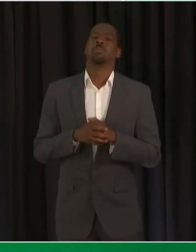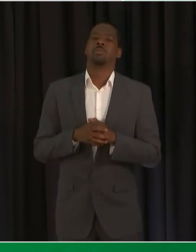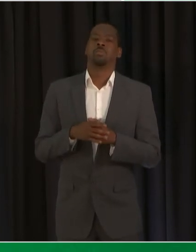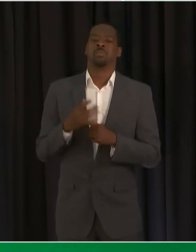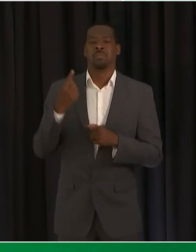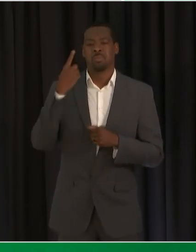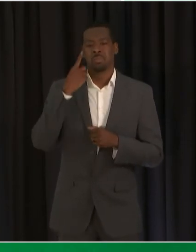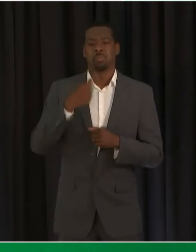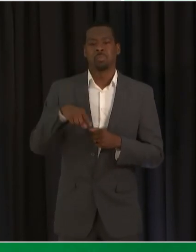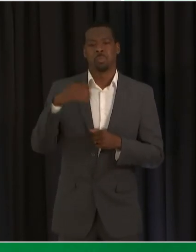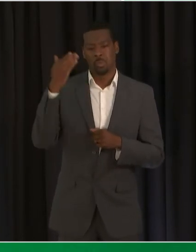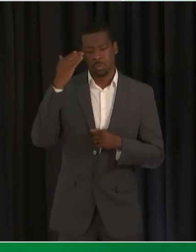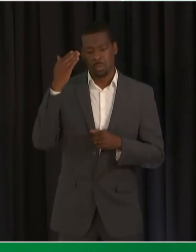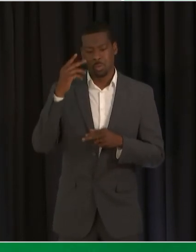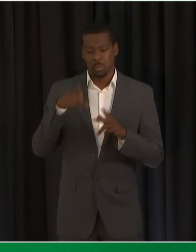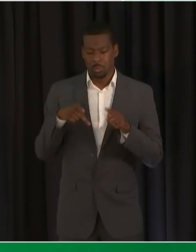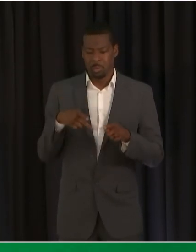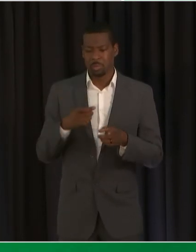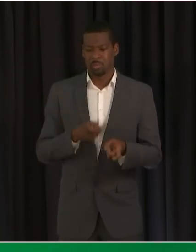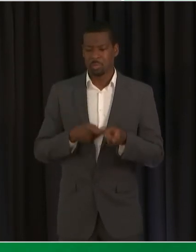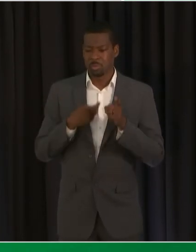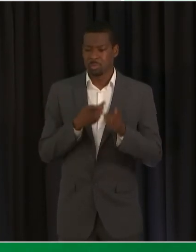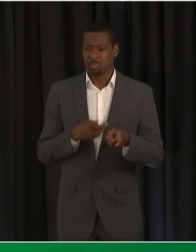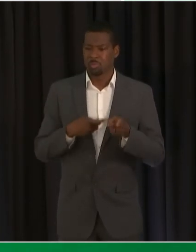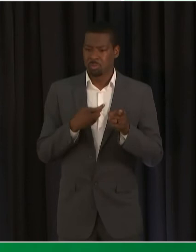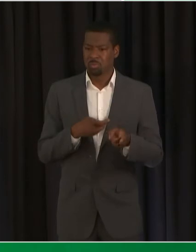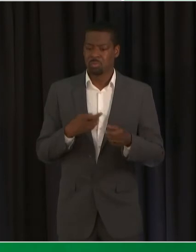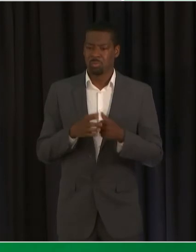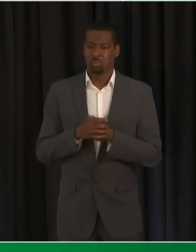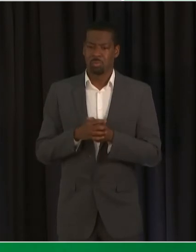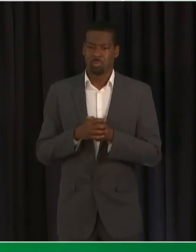I think we do know that people have this struggle.